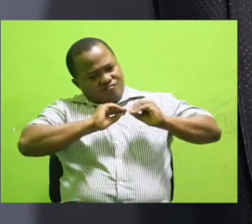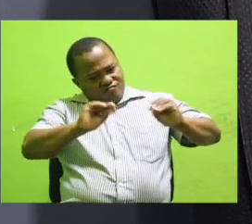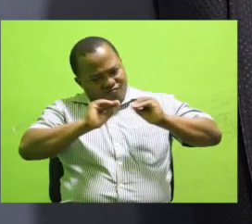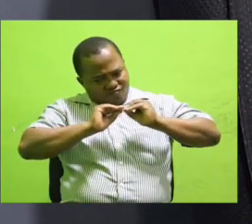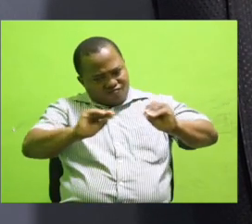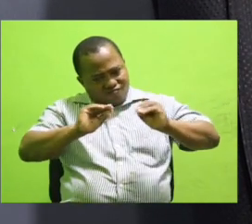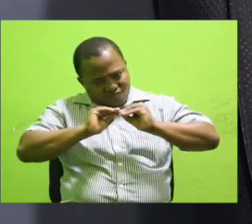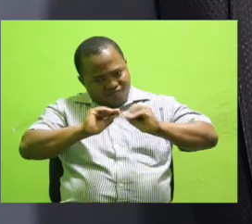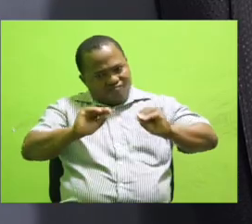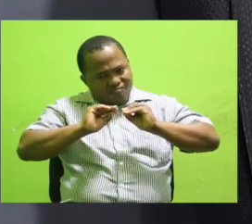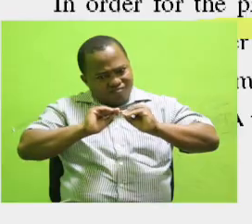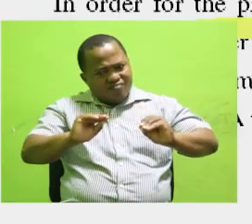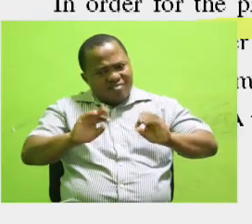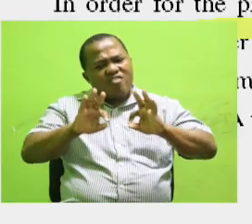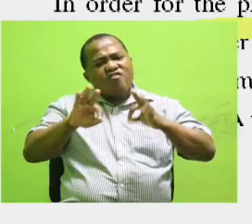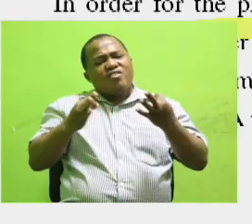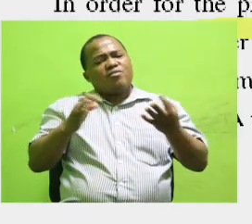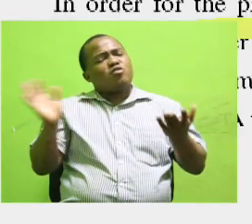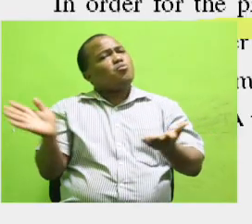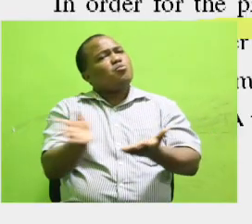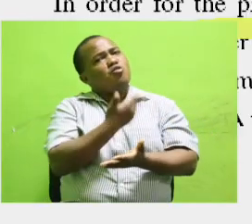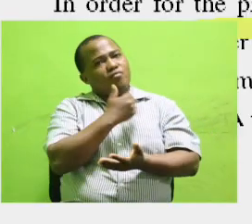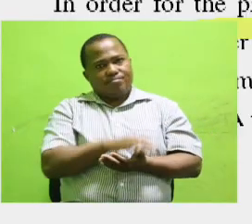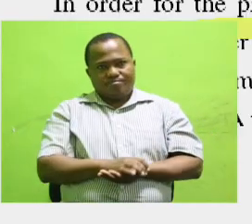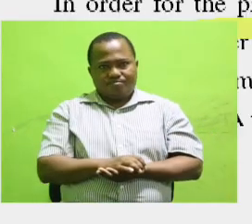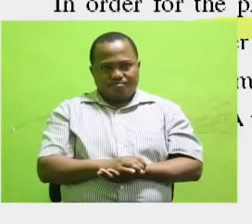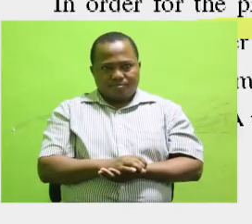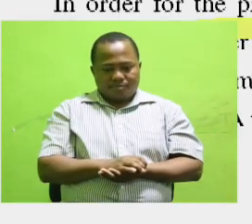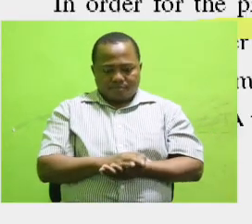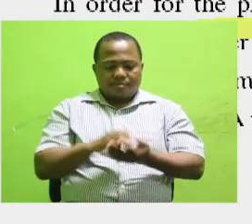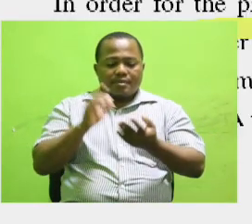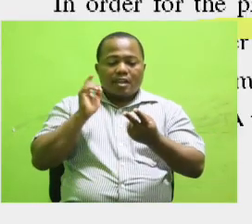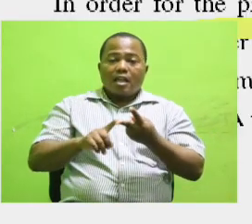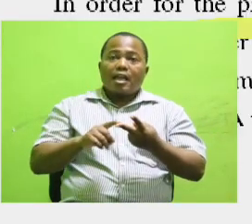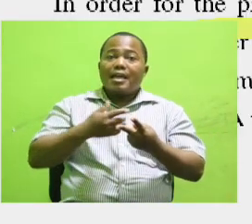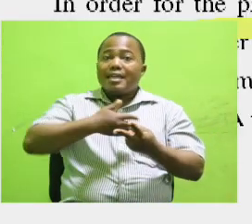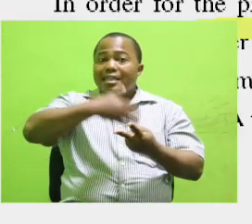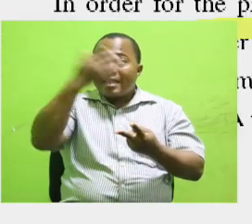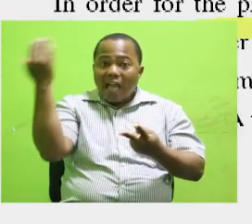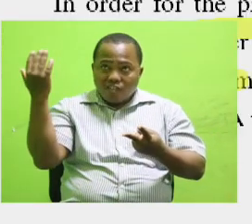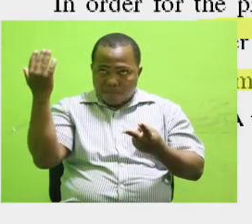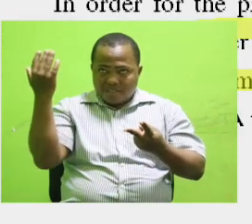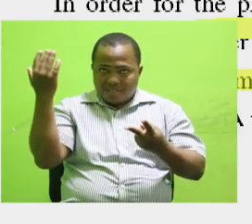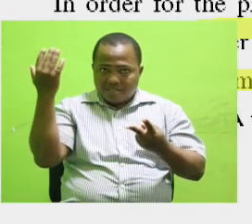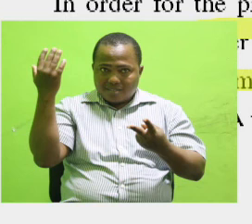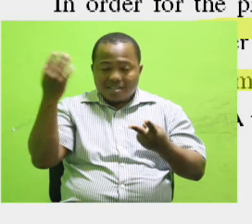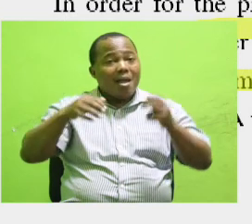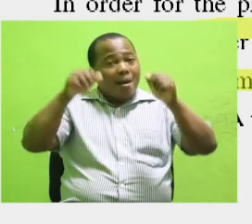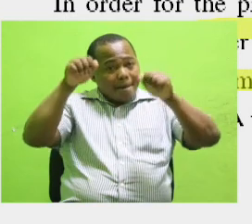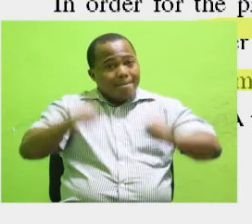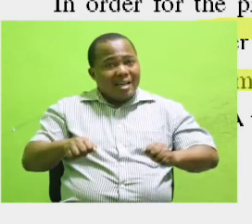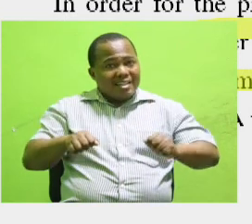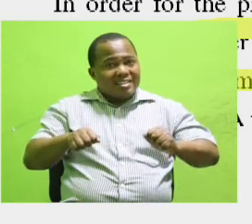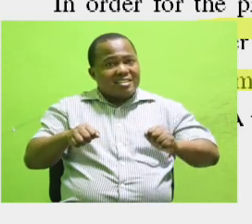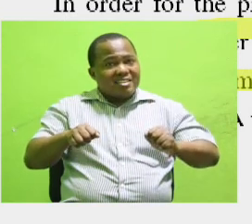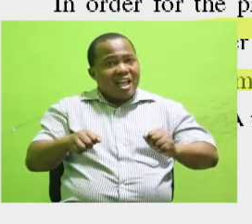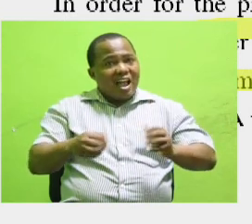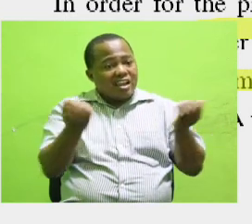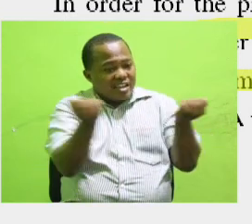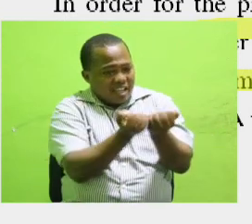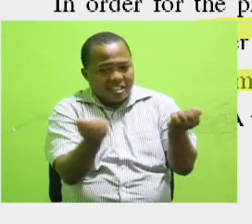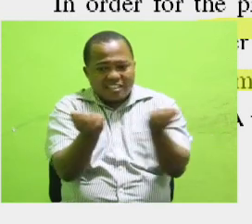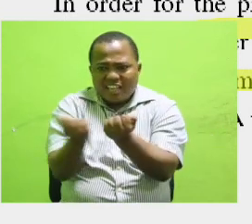to remove this. Also, the government should actually provide more centers, and